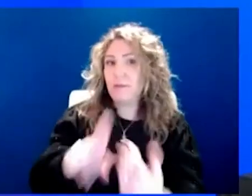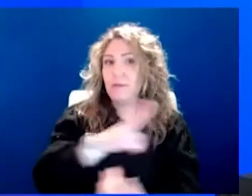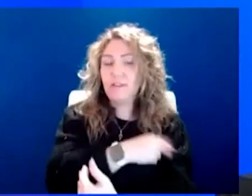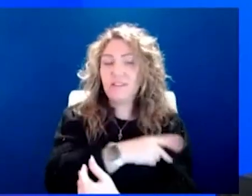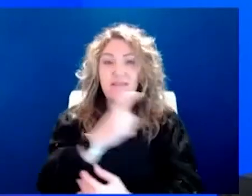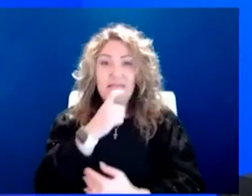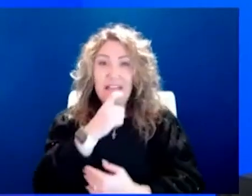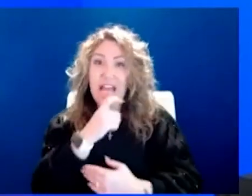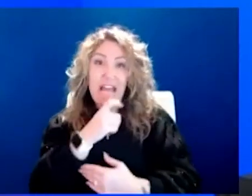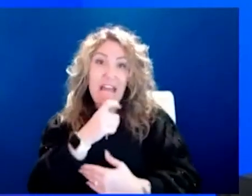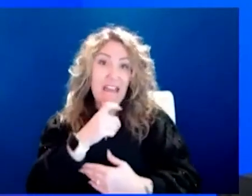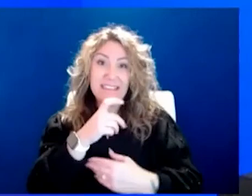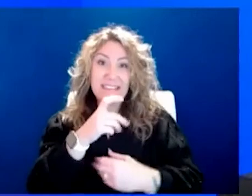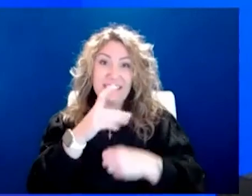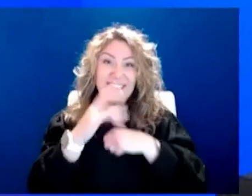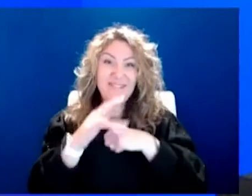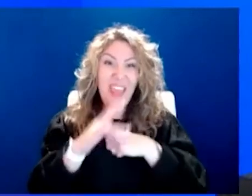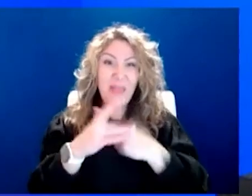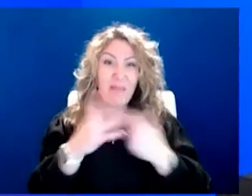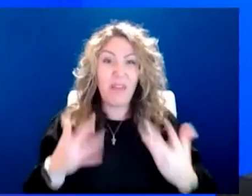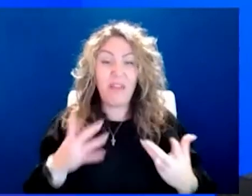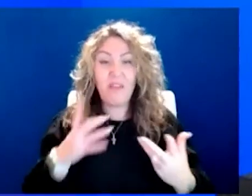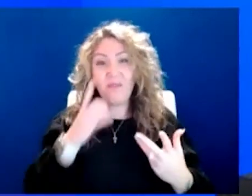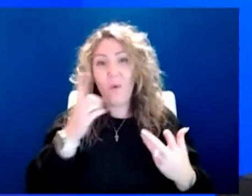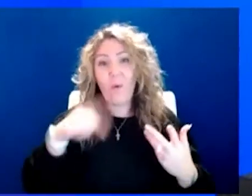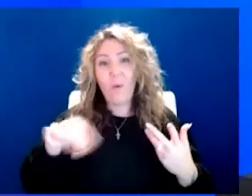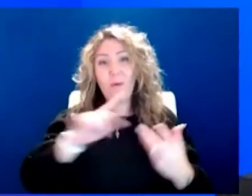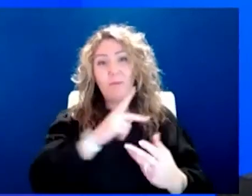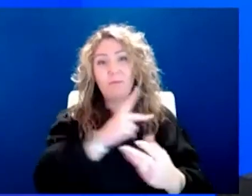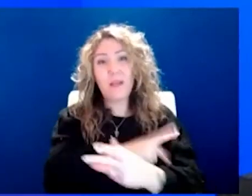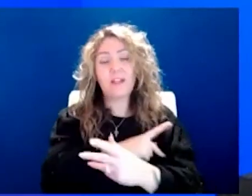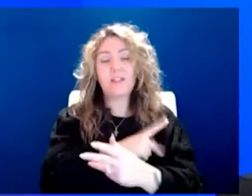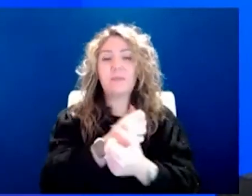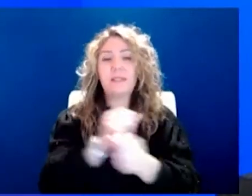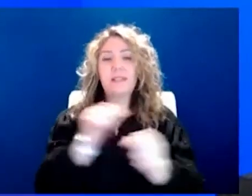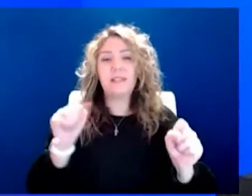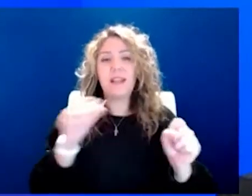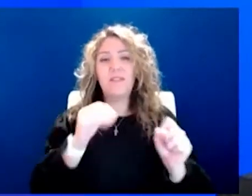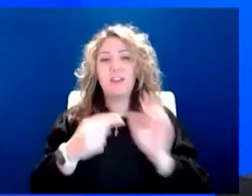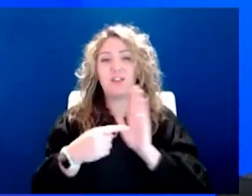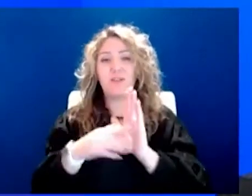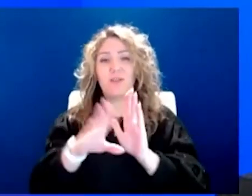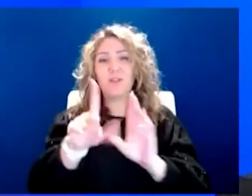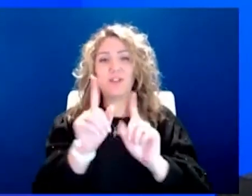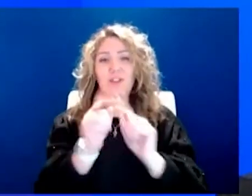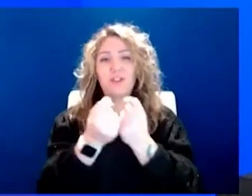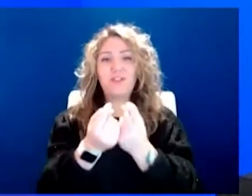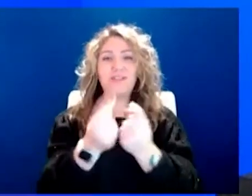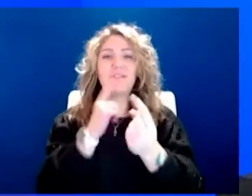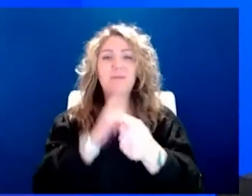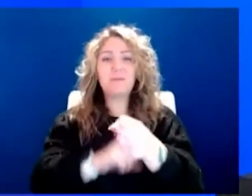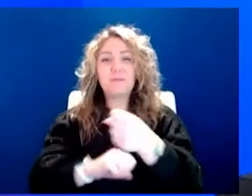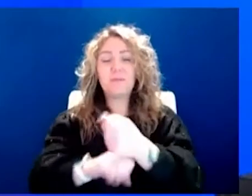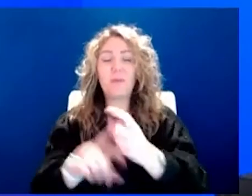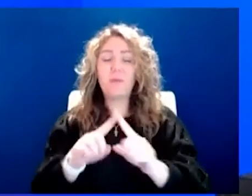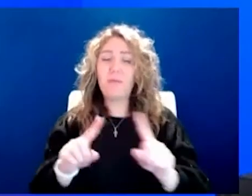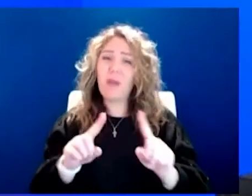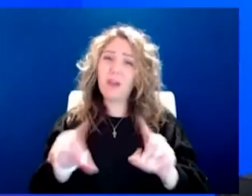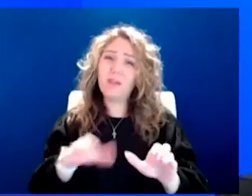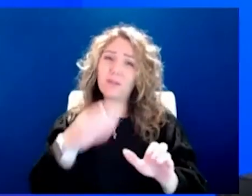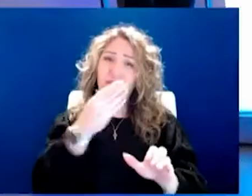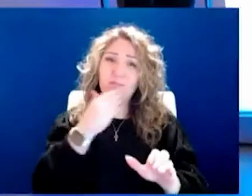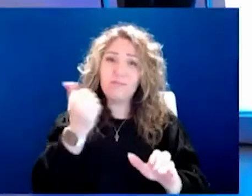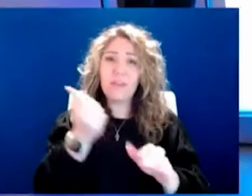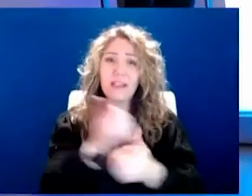lot of room for them. So be safe and definitely show your team spirit, but do your very best to be safe. Is that something you guys